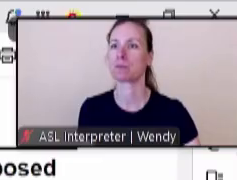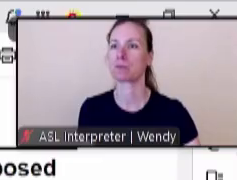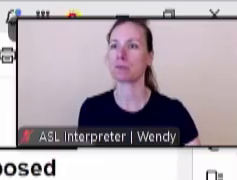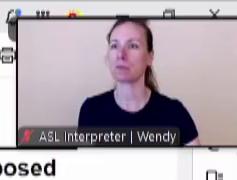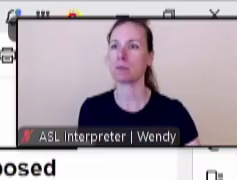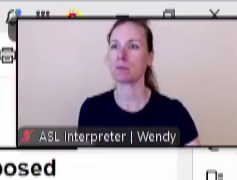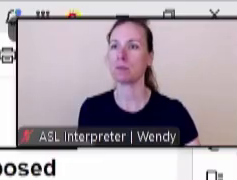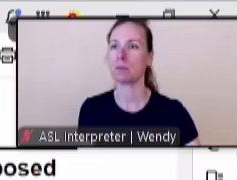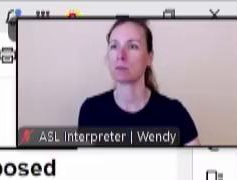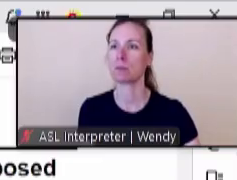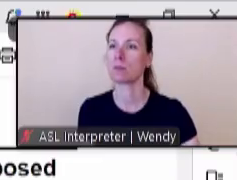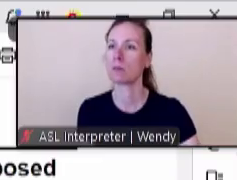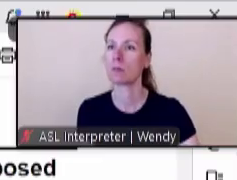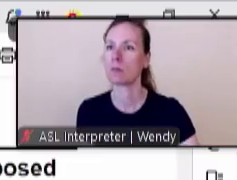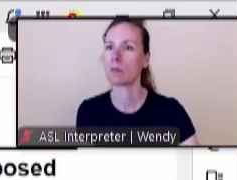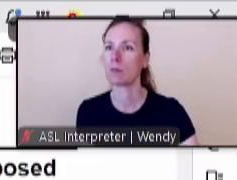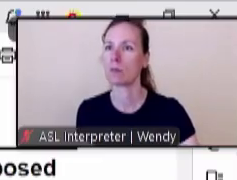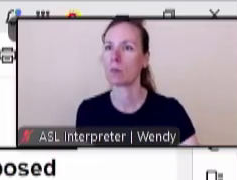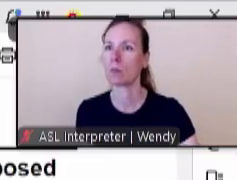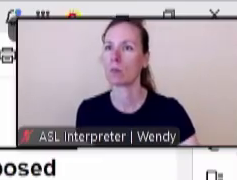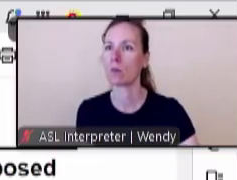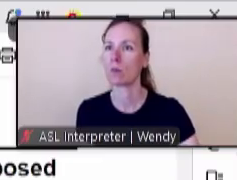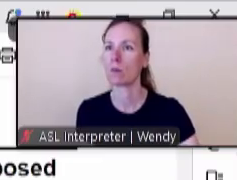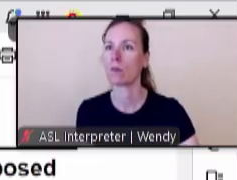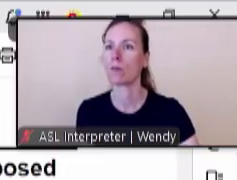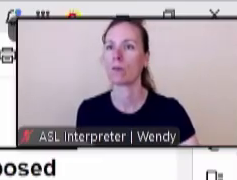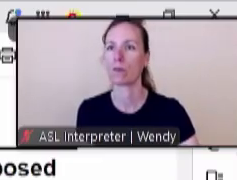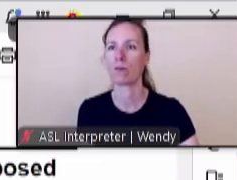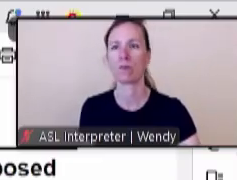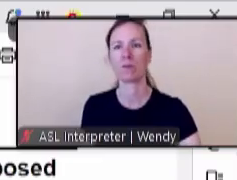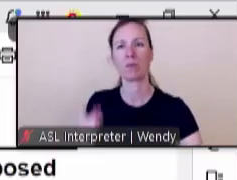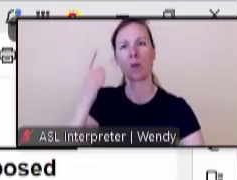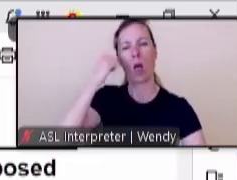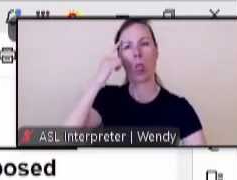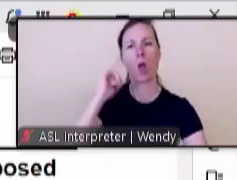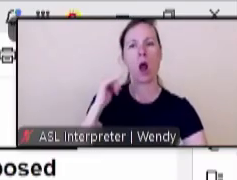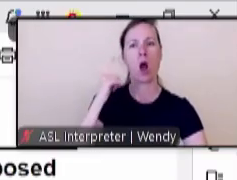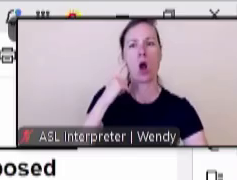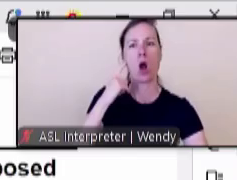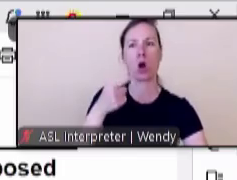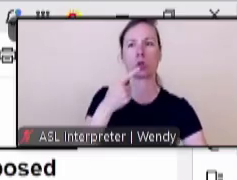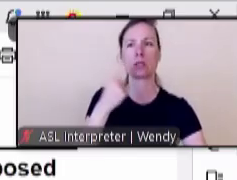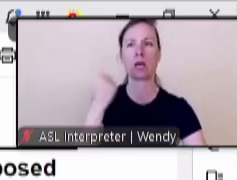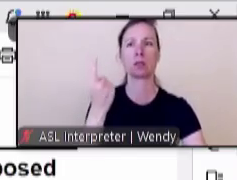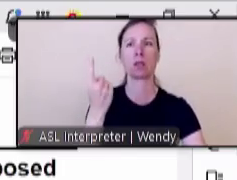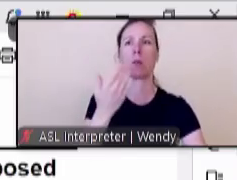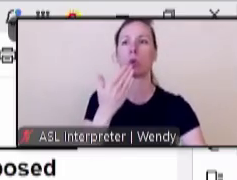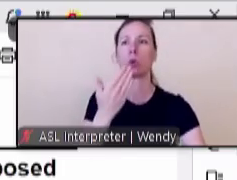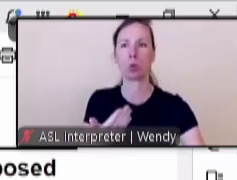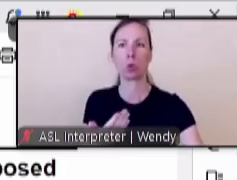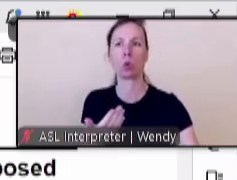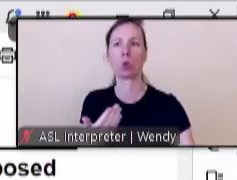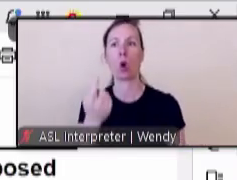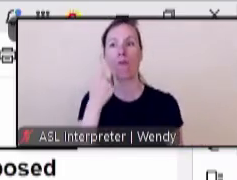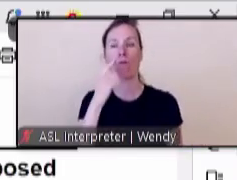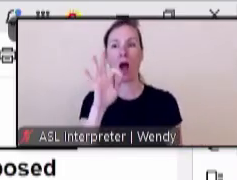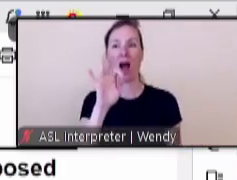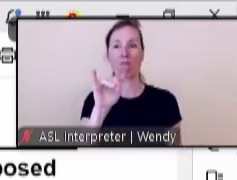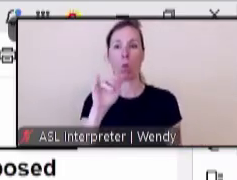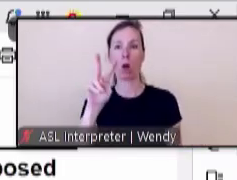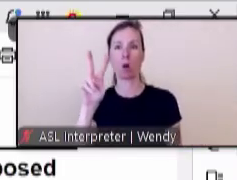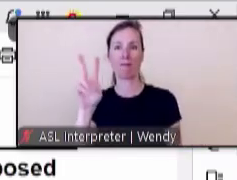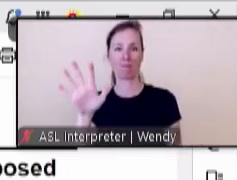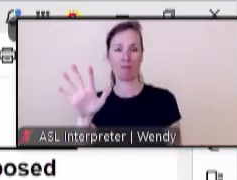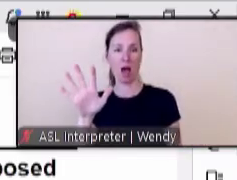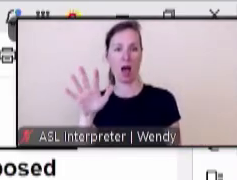Councilman Watson? I think I just heard you say something really good, which is that for FY25,